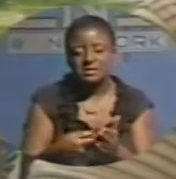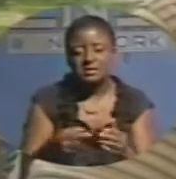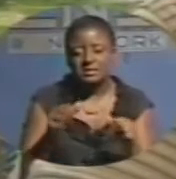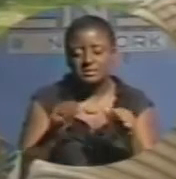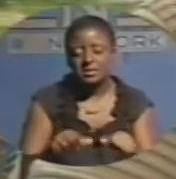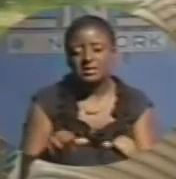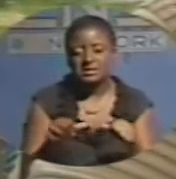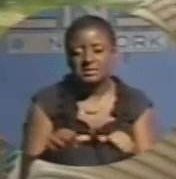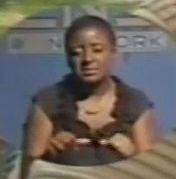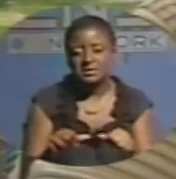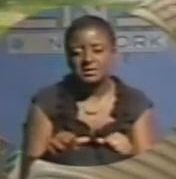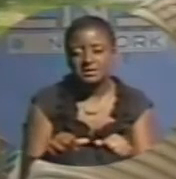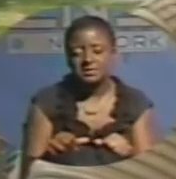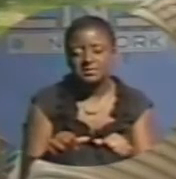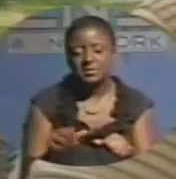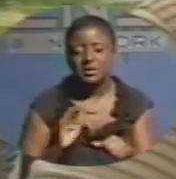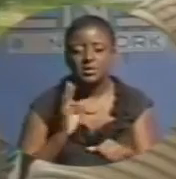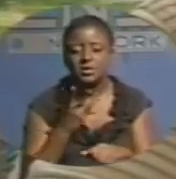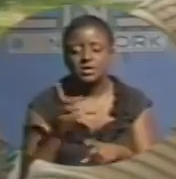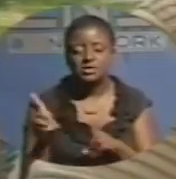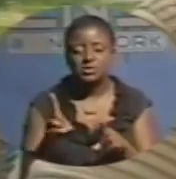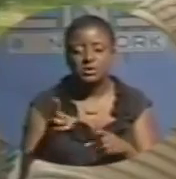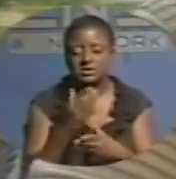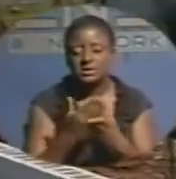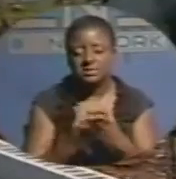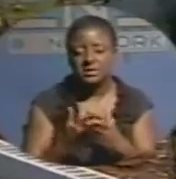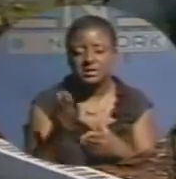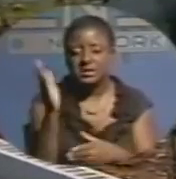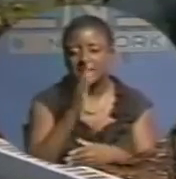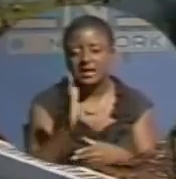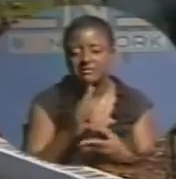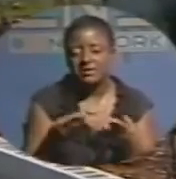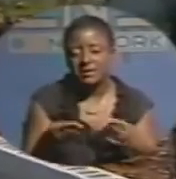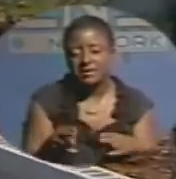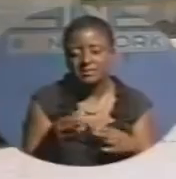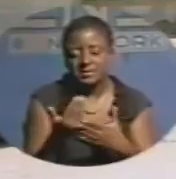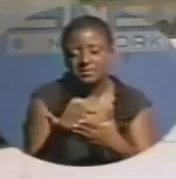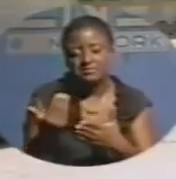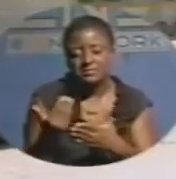here we are doing something that has never been done before in this country and indeed the Caribbean.